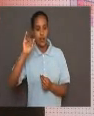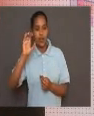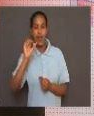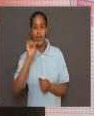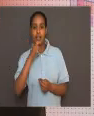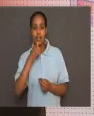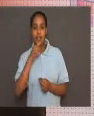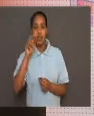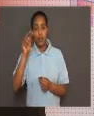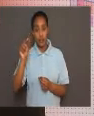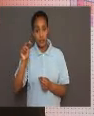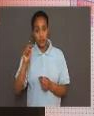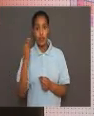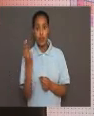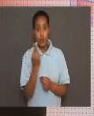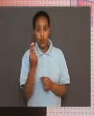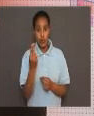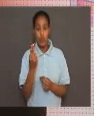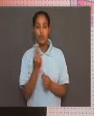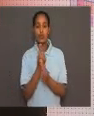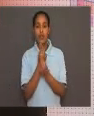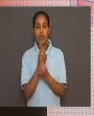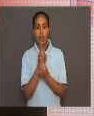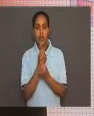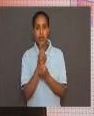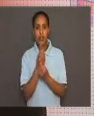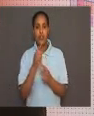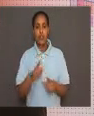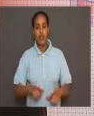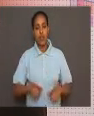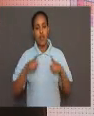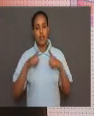Nitrogen is an important nutrient for life.